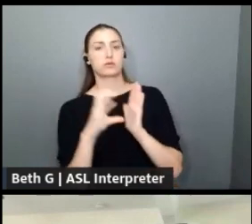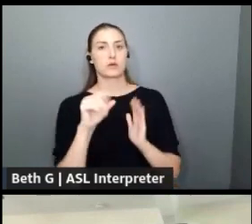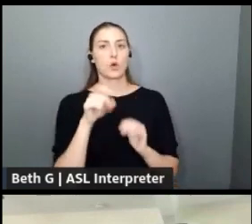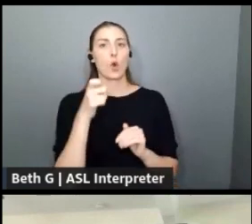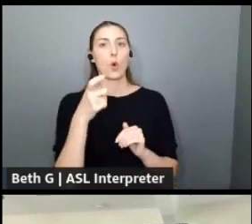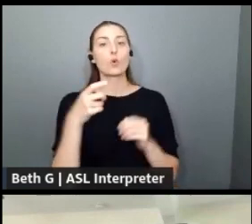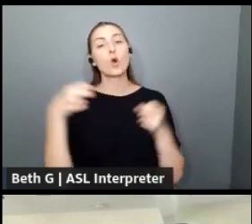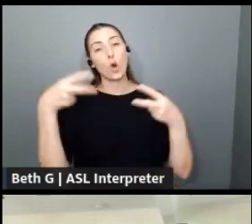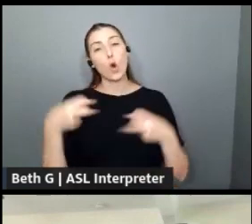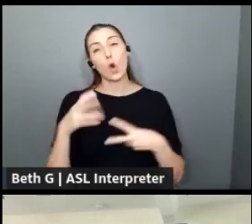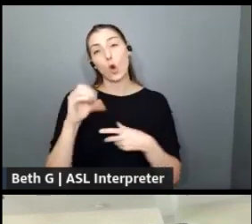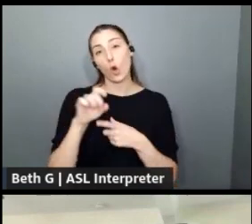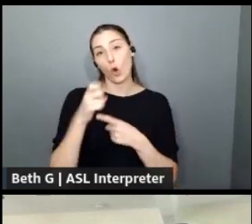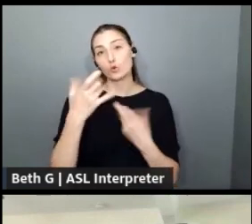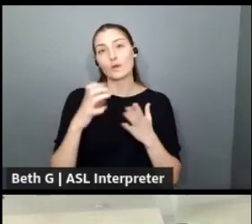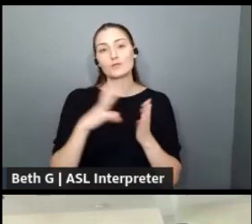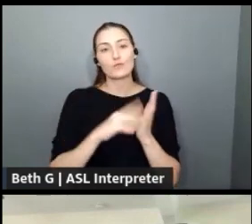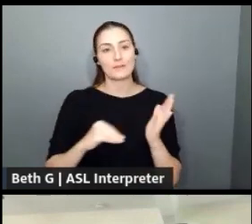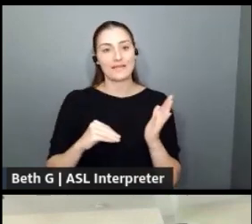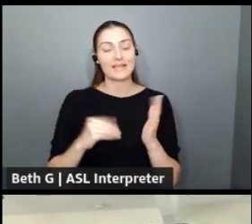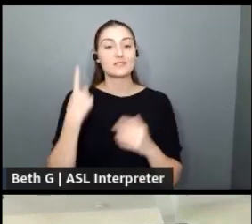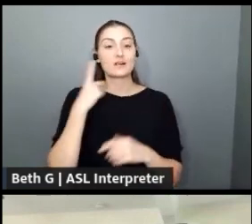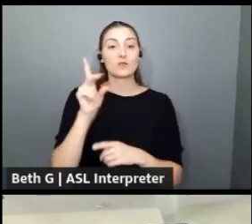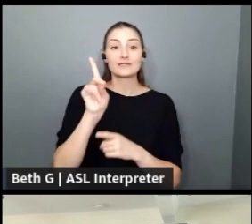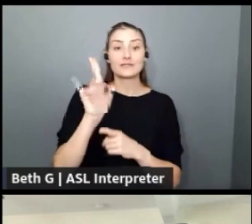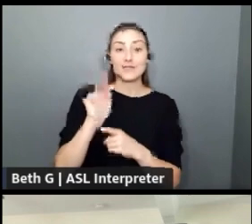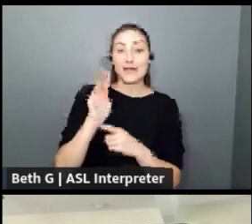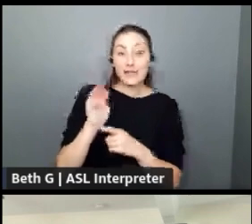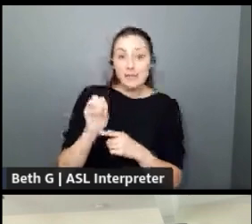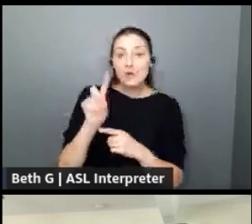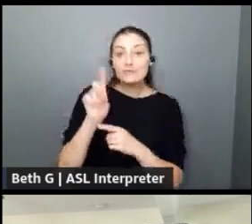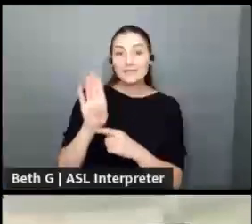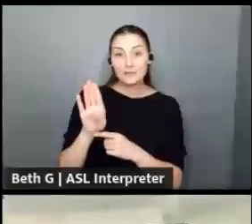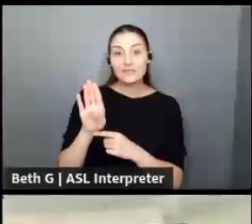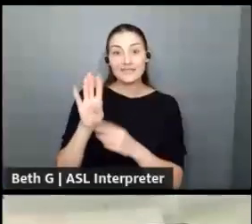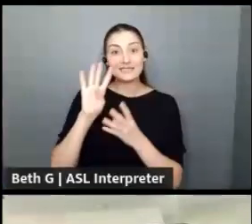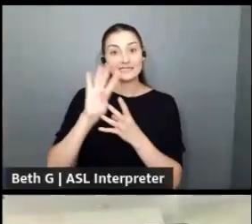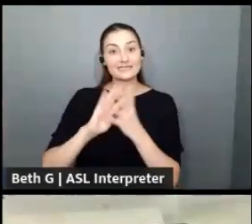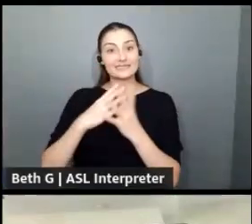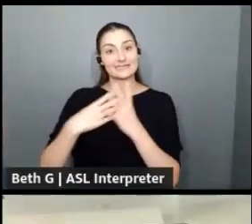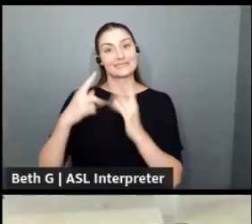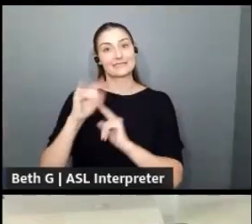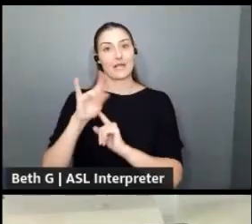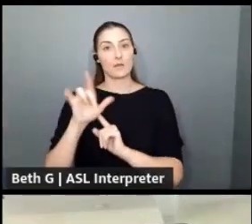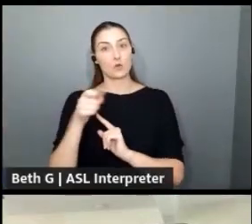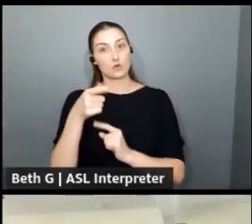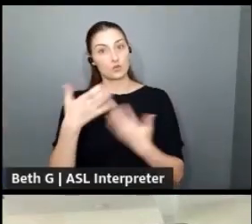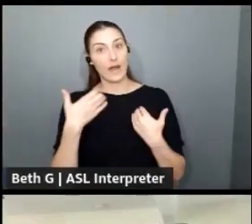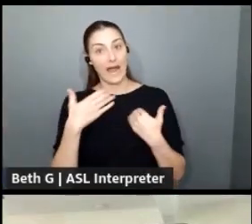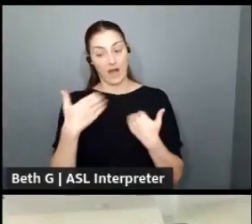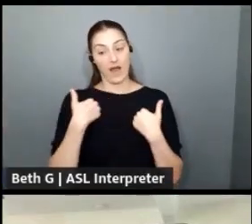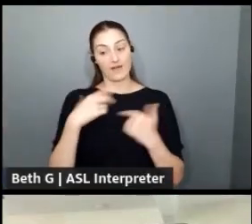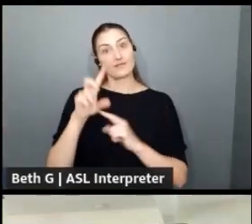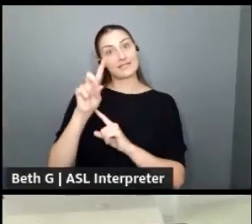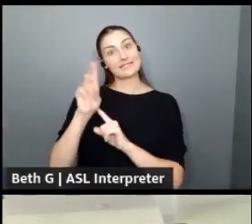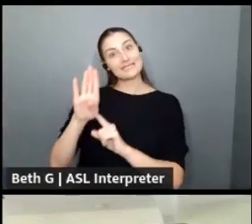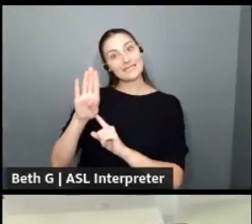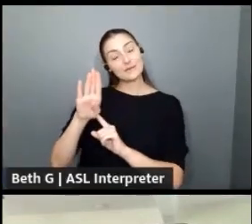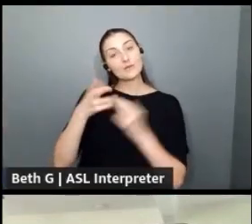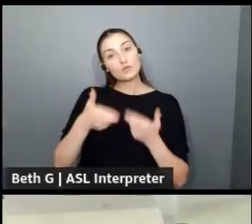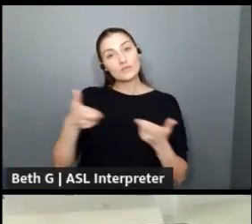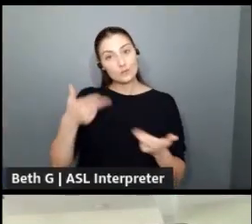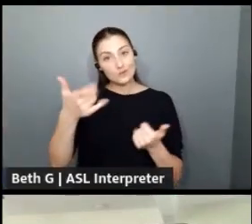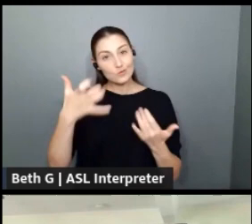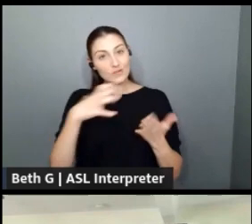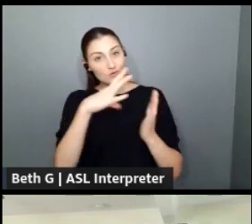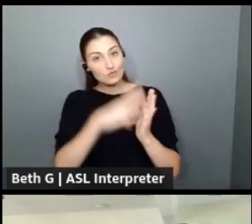So let's say in the case of DynamoDB table, if you have like the configuration of the DynamoDB resource that you want to like replicate, that aspect